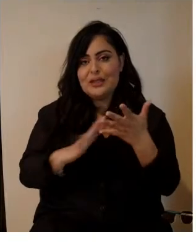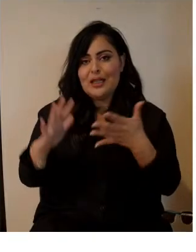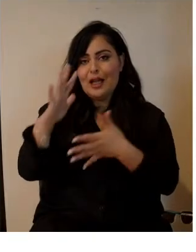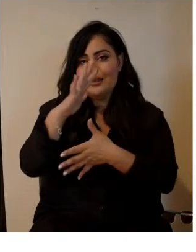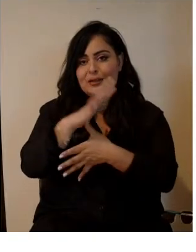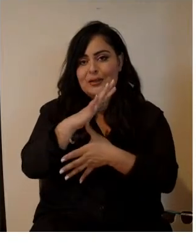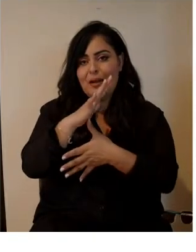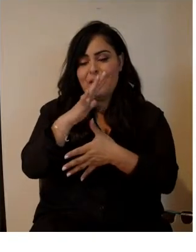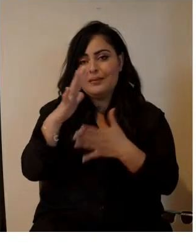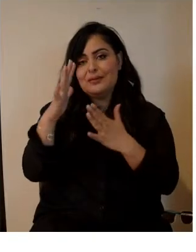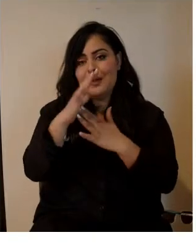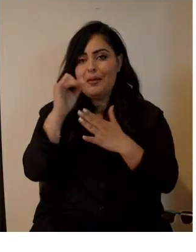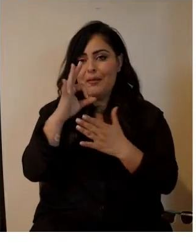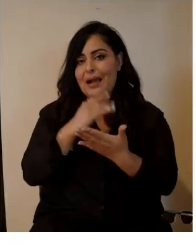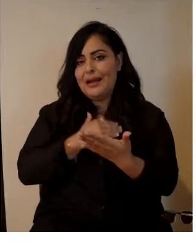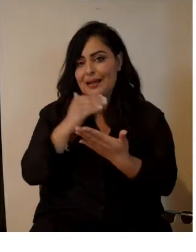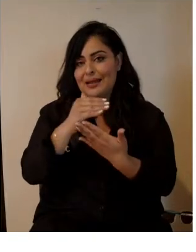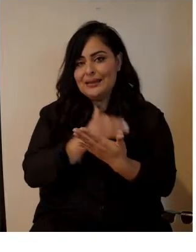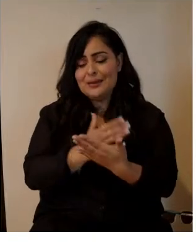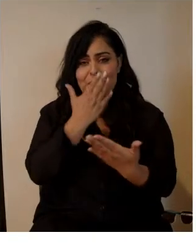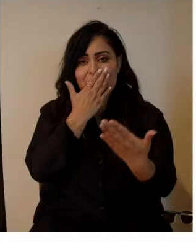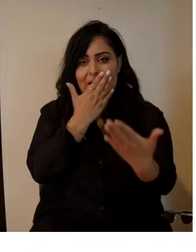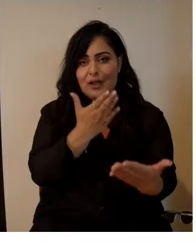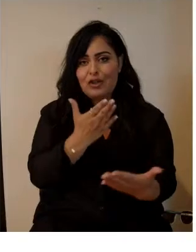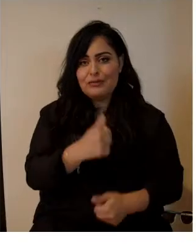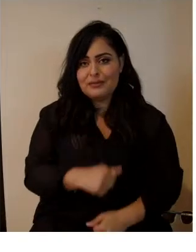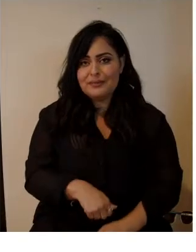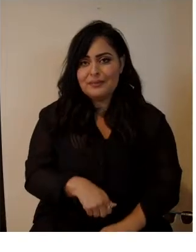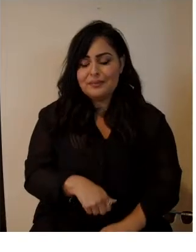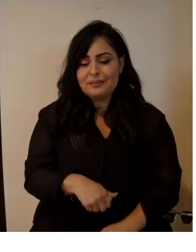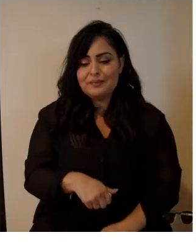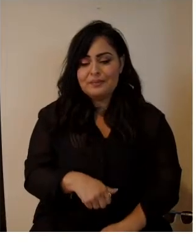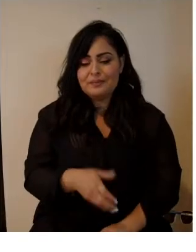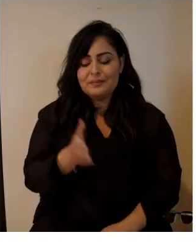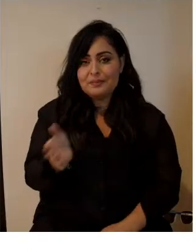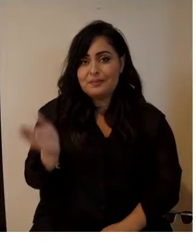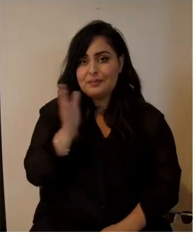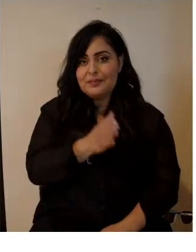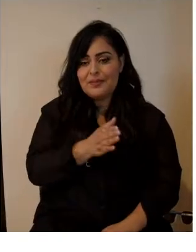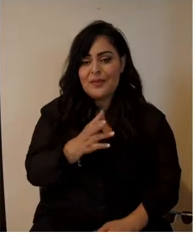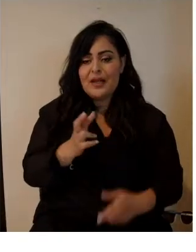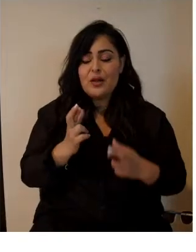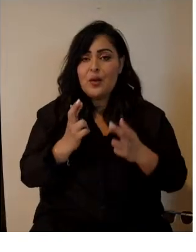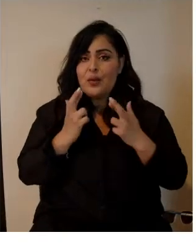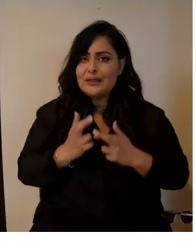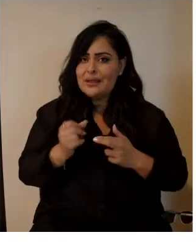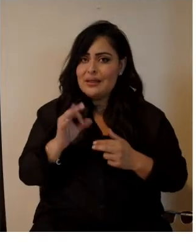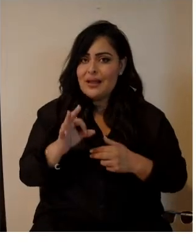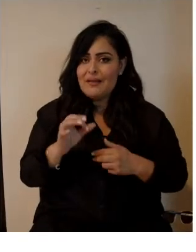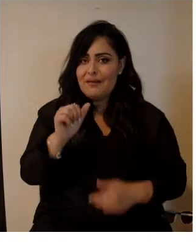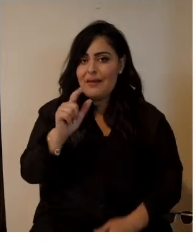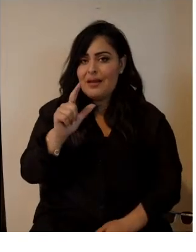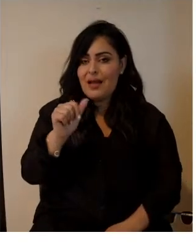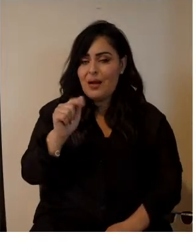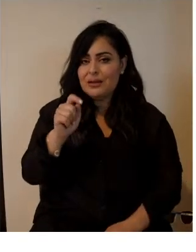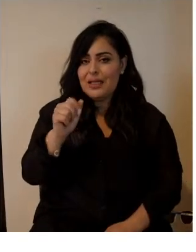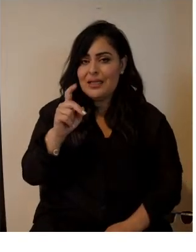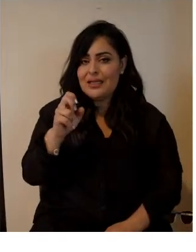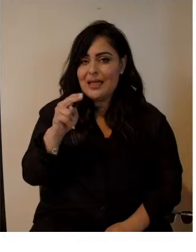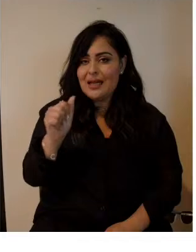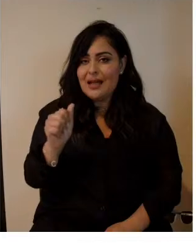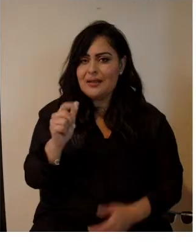list right now. So with that, thank you. You want to say something? Will add. Okay. I just want the residents of Altadena to know there's some rumors going